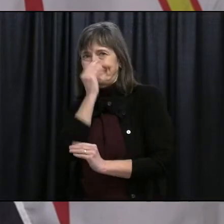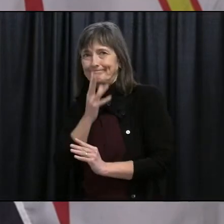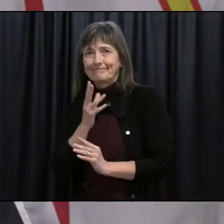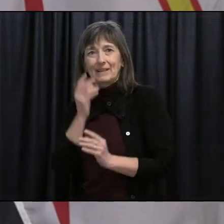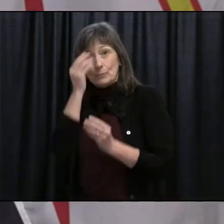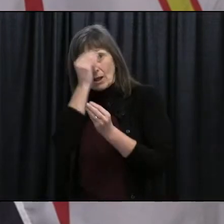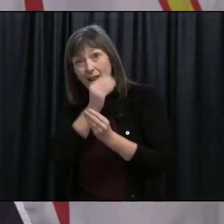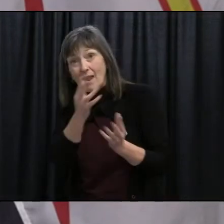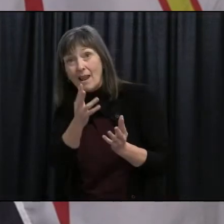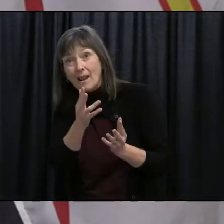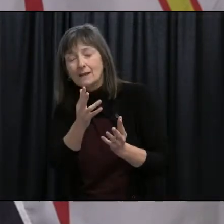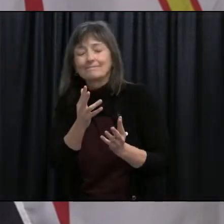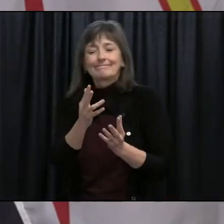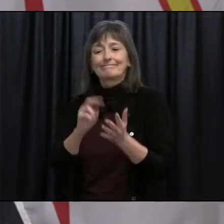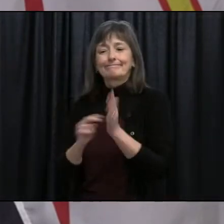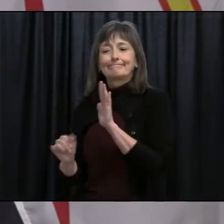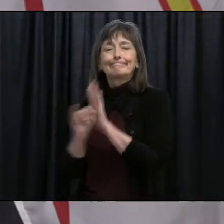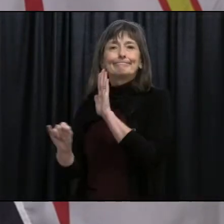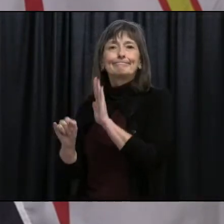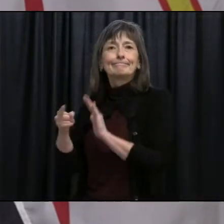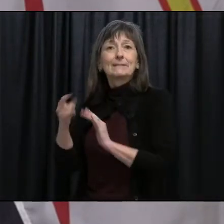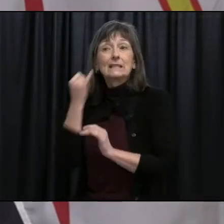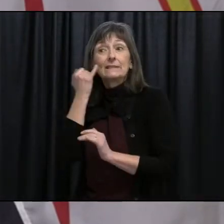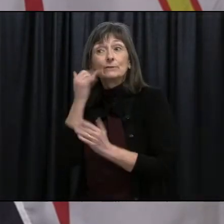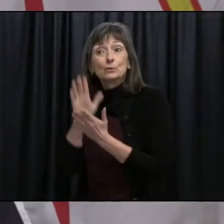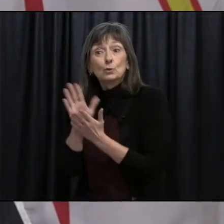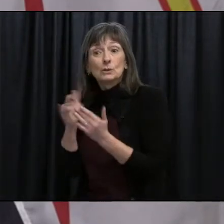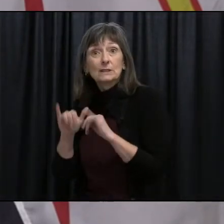identified, especially if that school is still in session and,